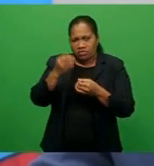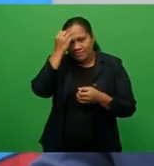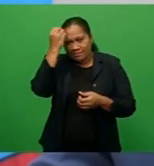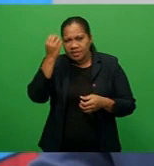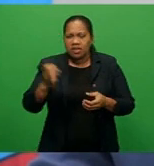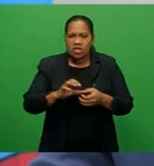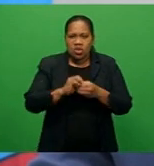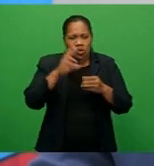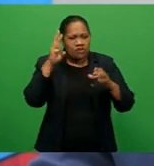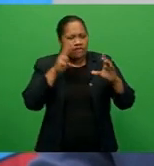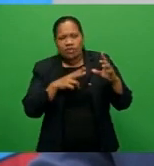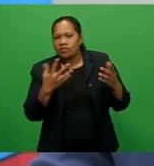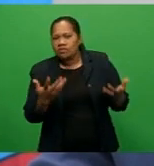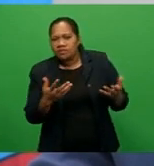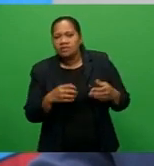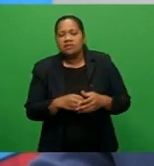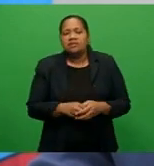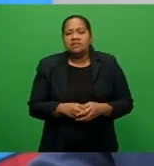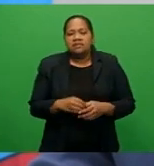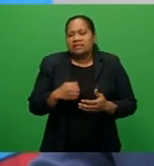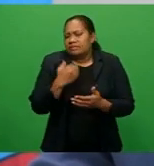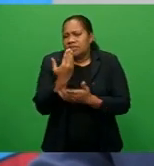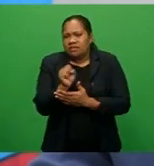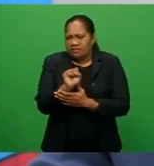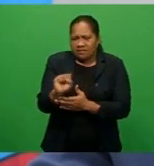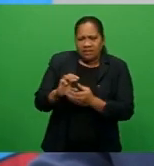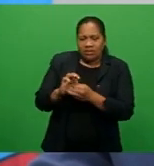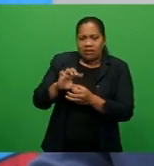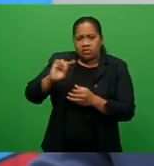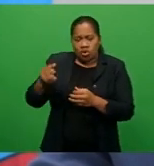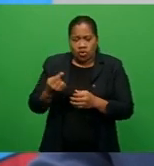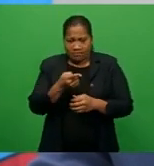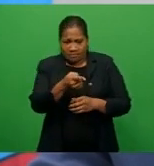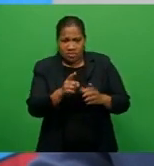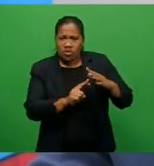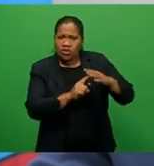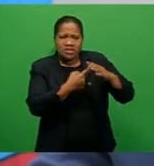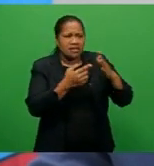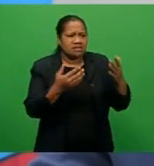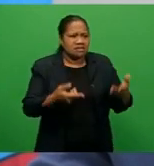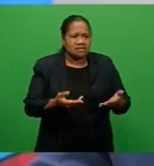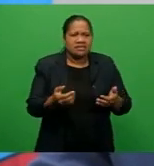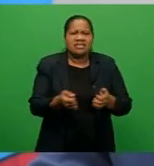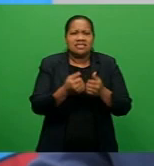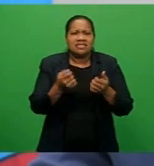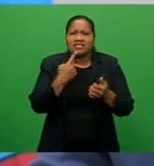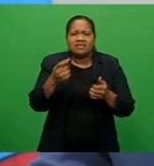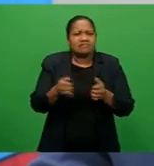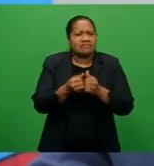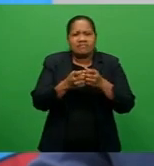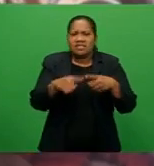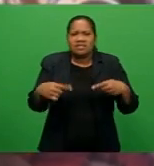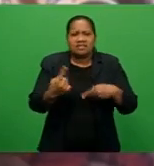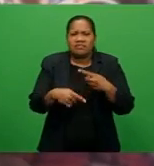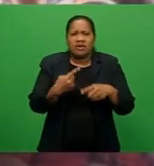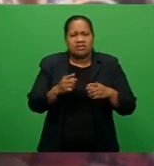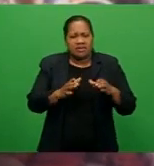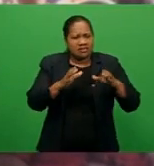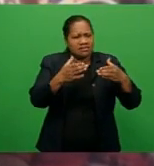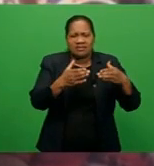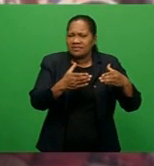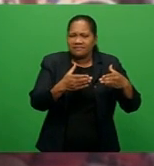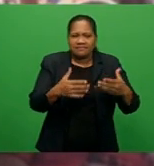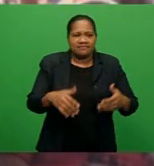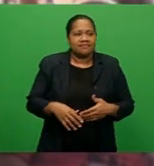point in time. So in that context, I mean, he has said many things about the party and those opposed to the party.